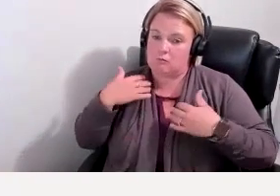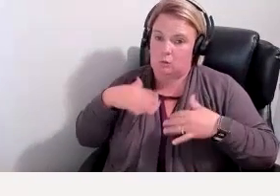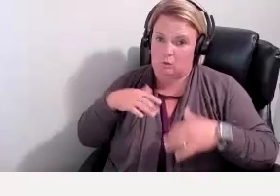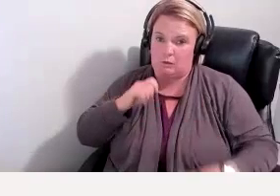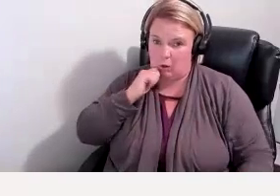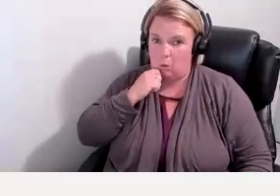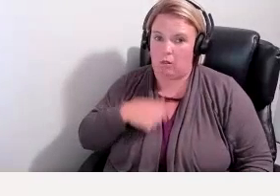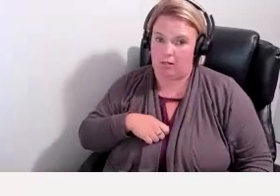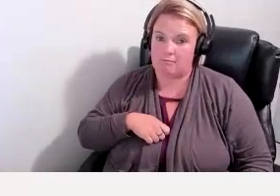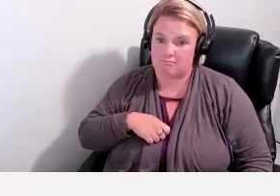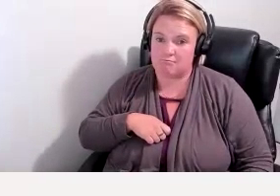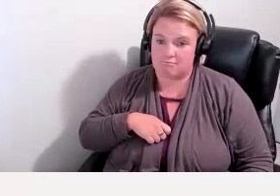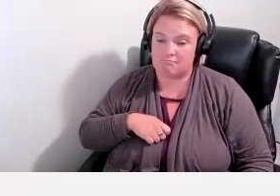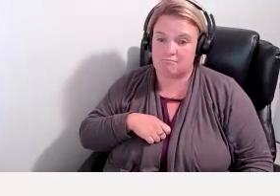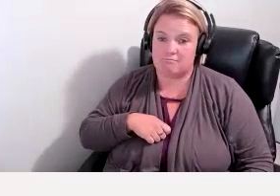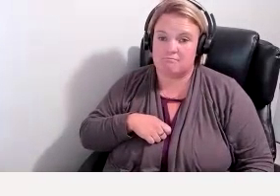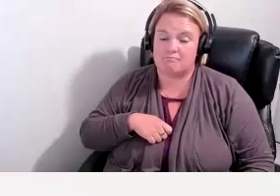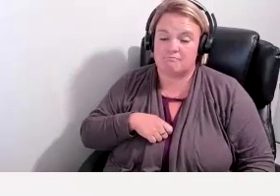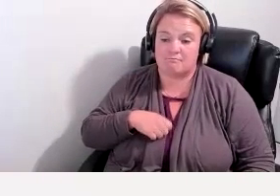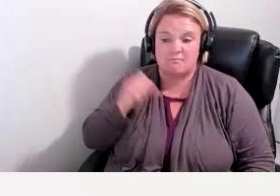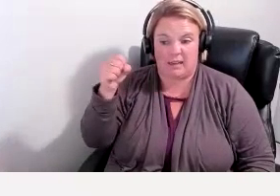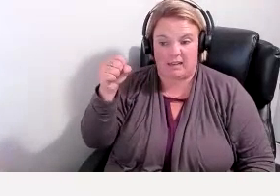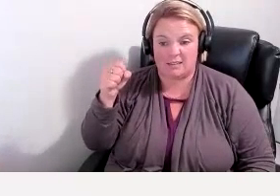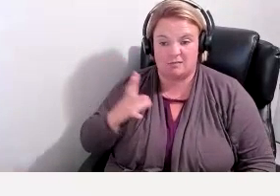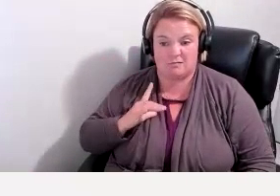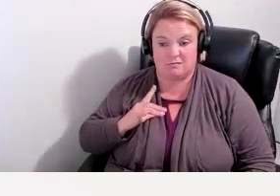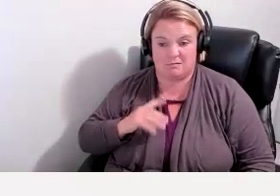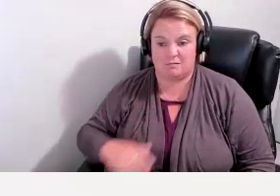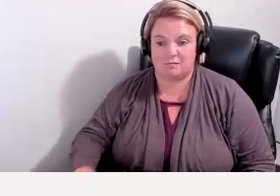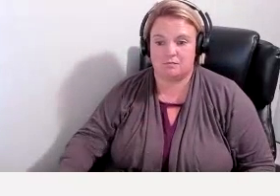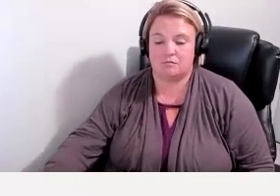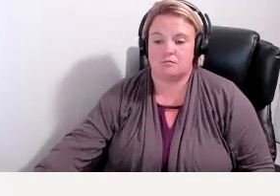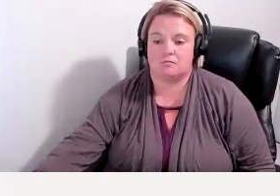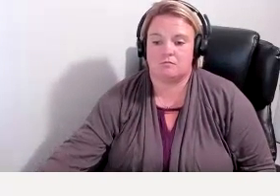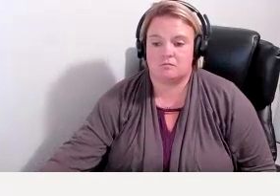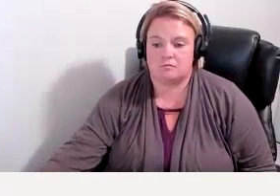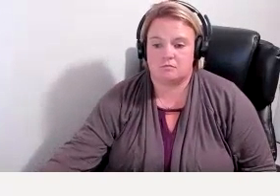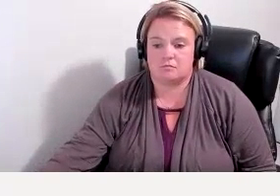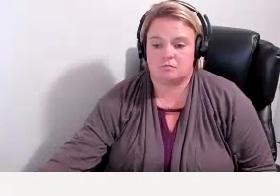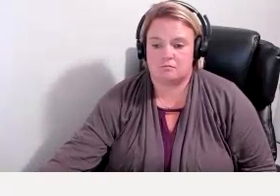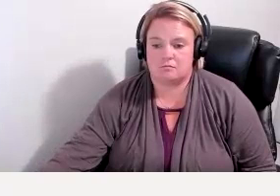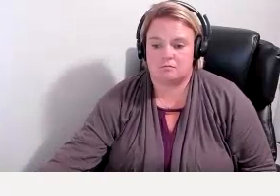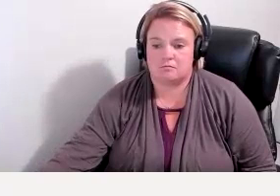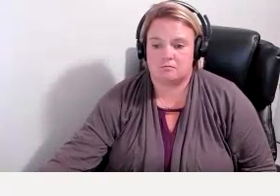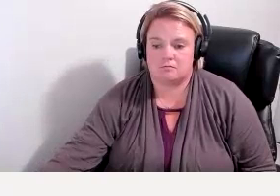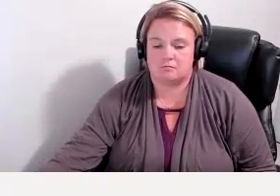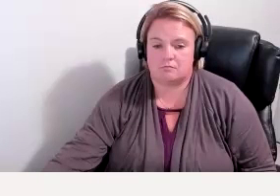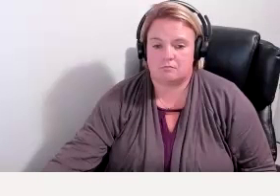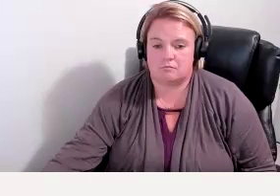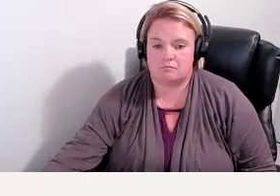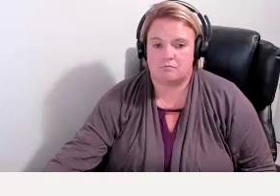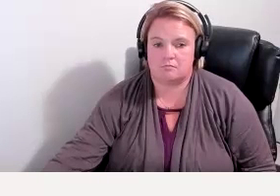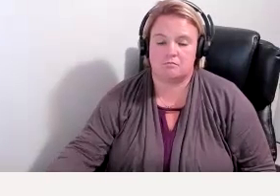cool, right? Yeah, really neat. I've always been one who's not a fan